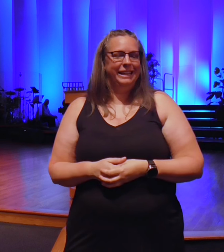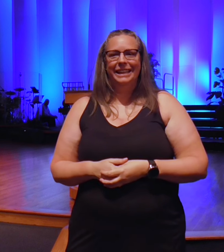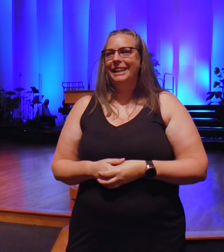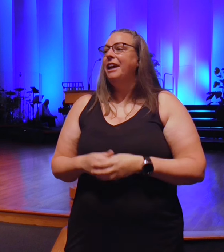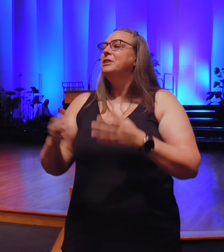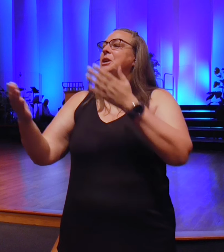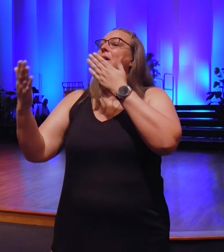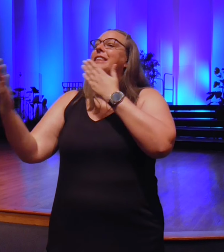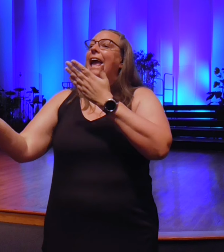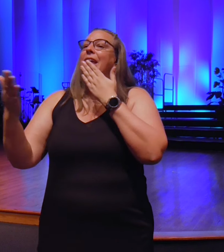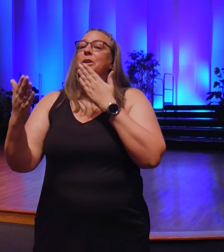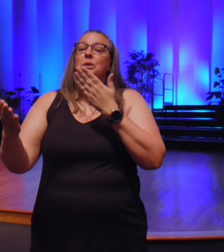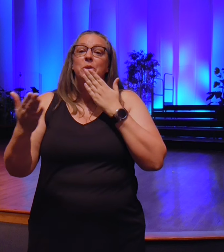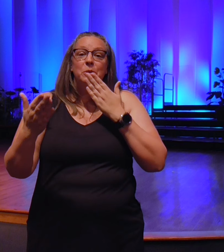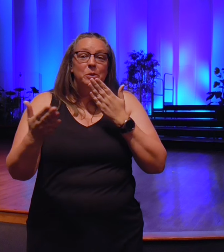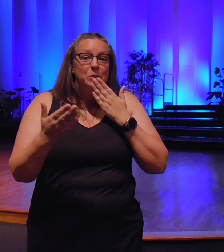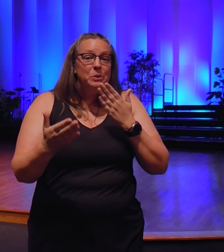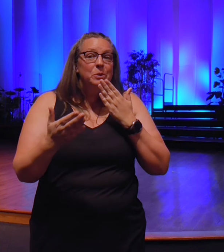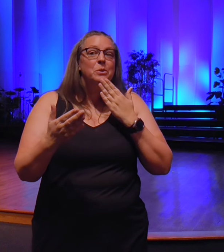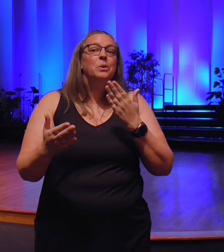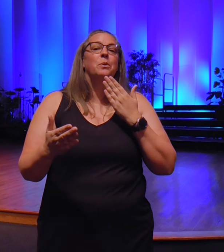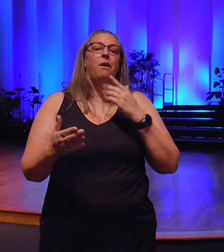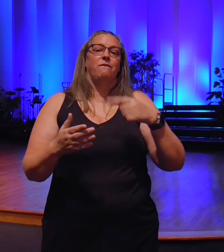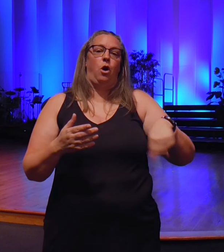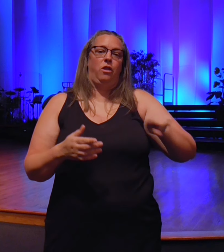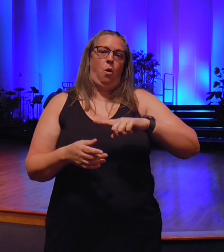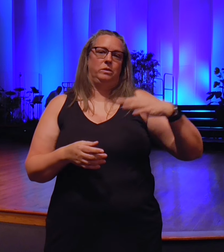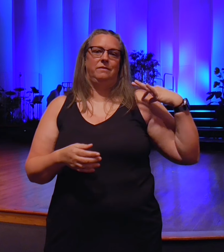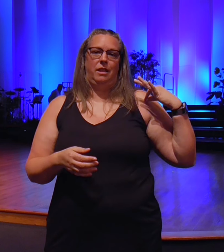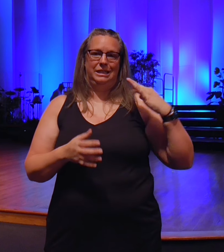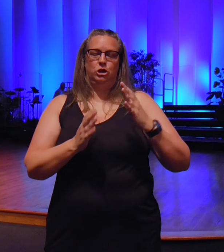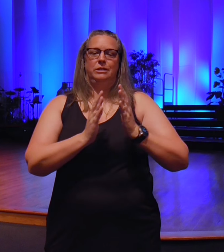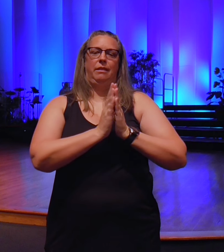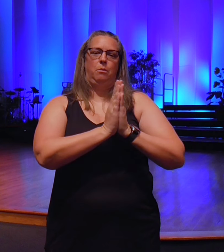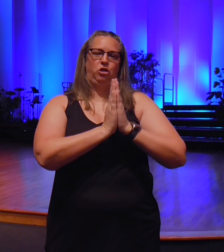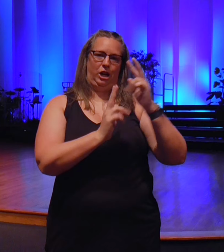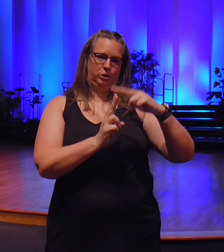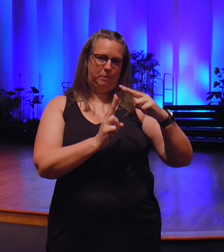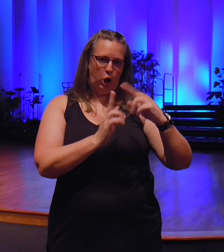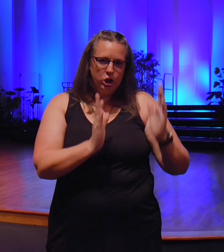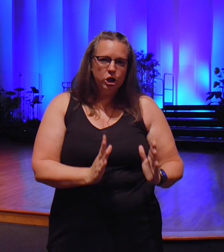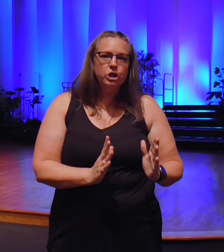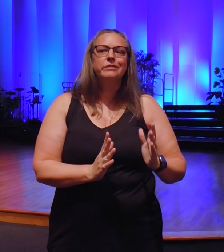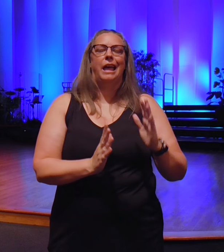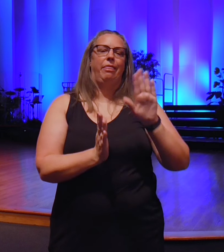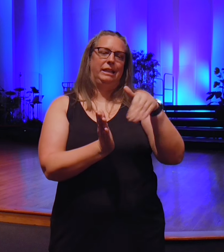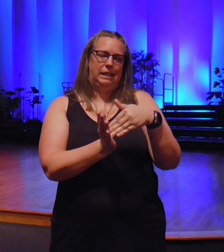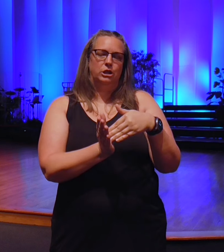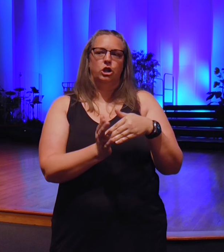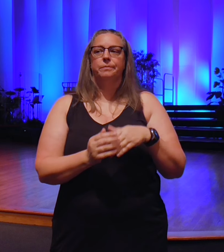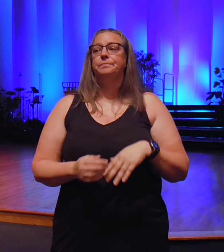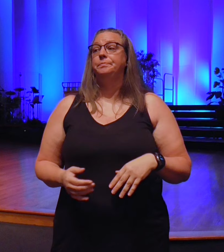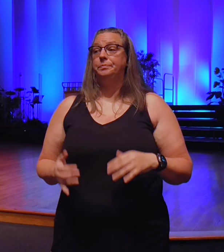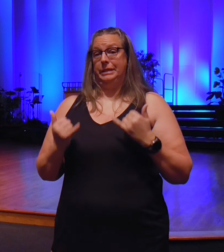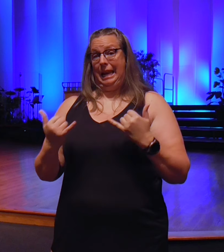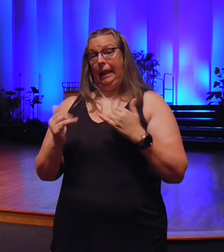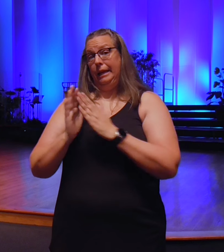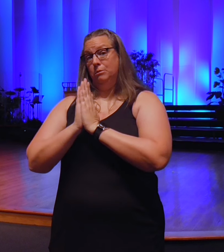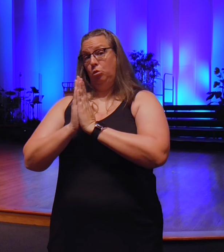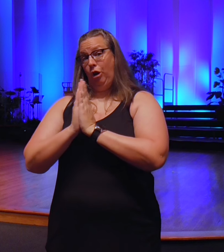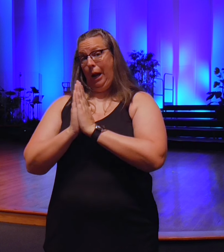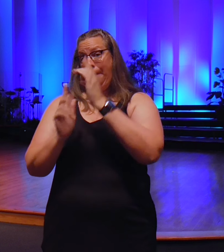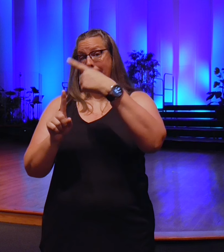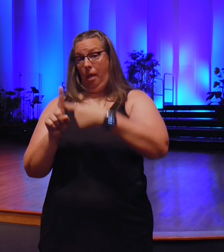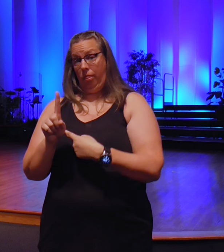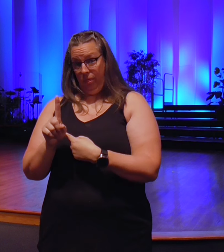Thank you to all of those who serve our prayer and care center. It's Practitioner Recognition Month, and today in particular we're